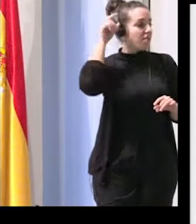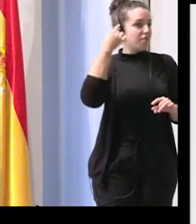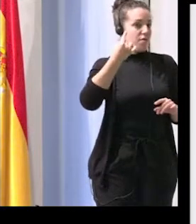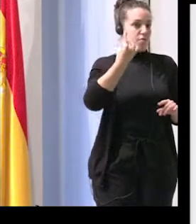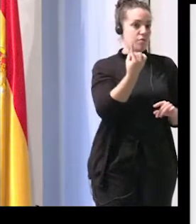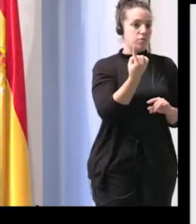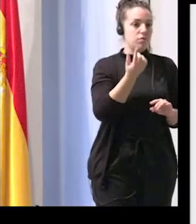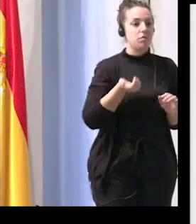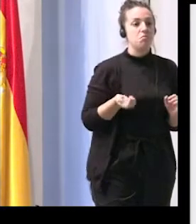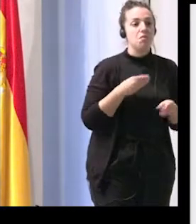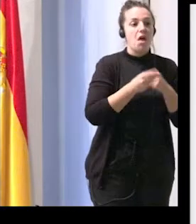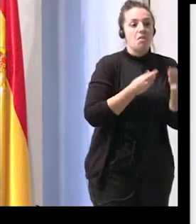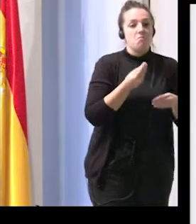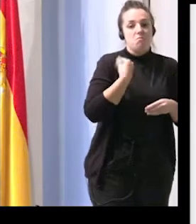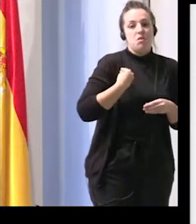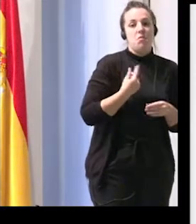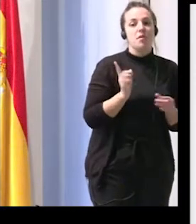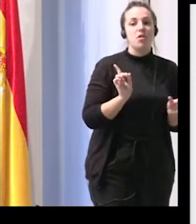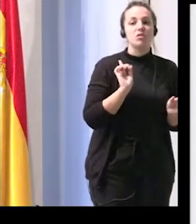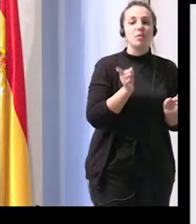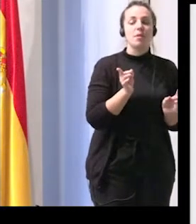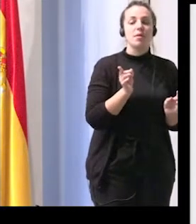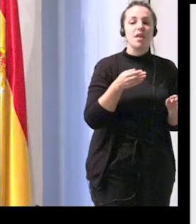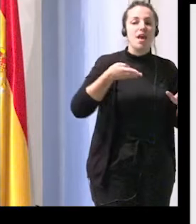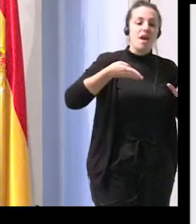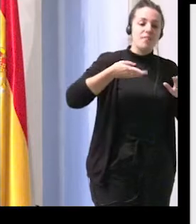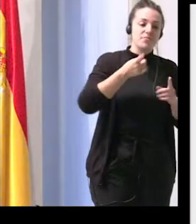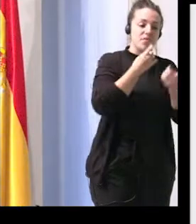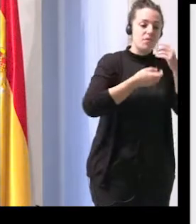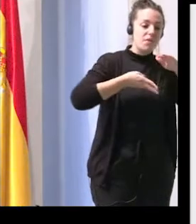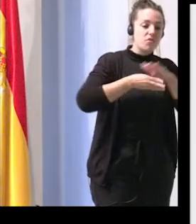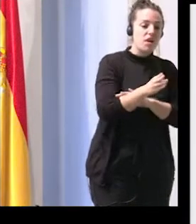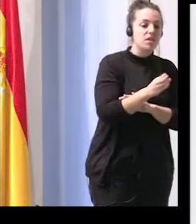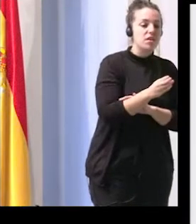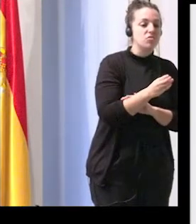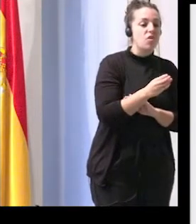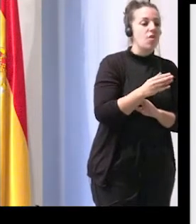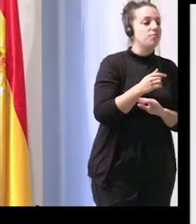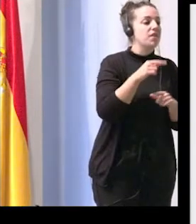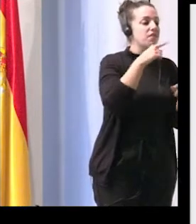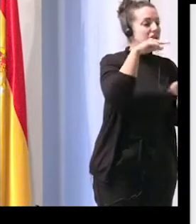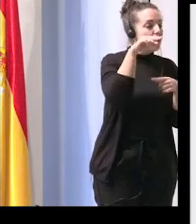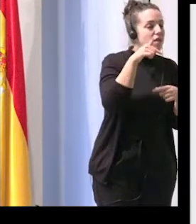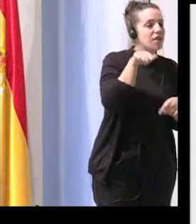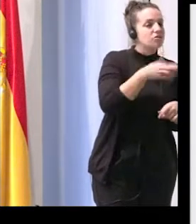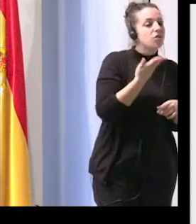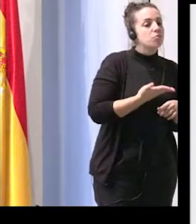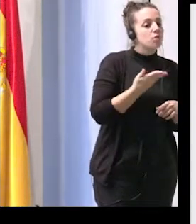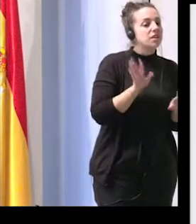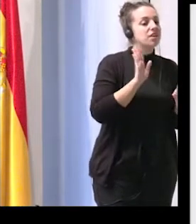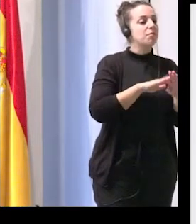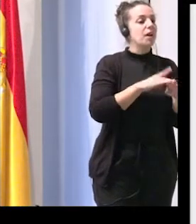we just weren't giving them any better access to frequency information important for listening to music. But look